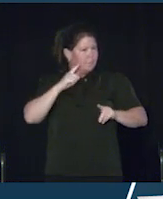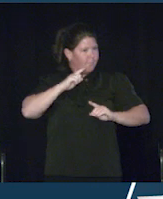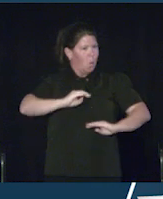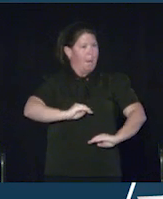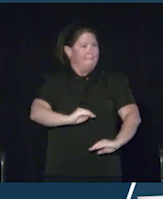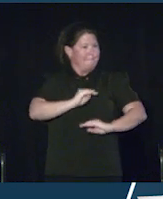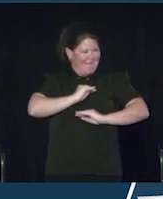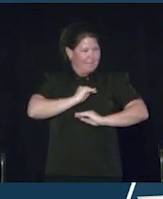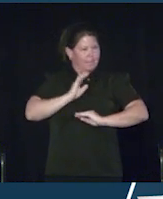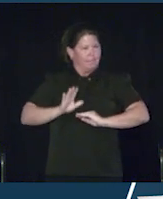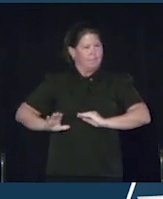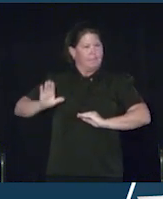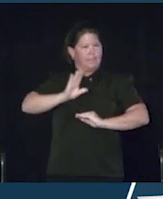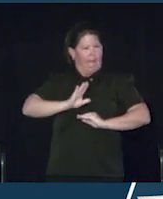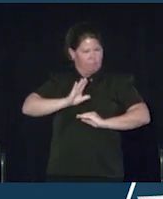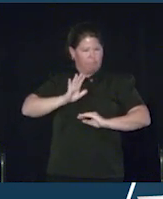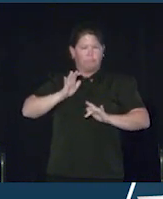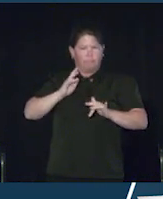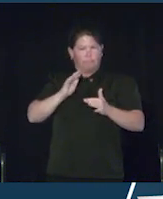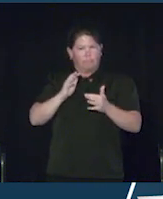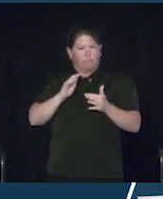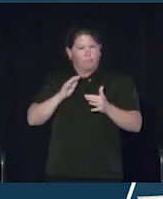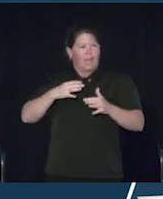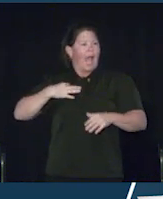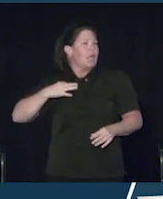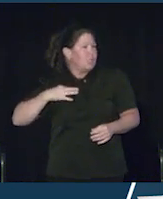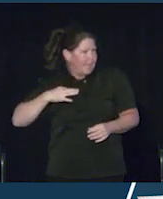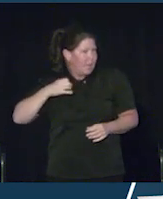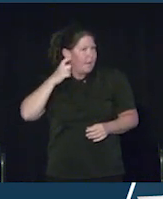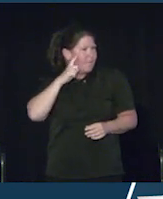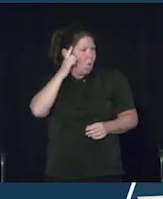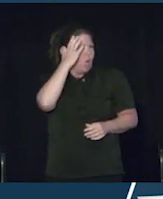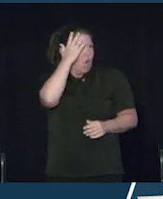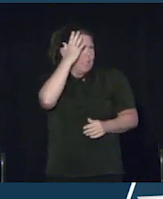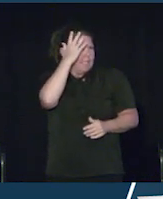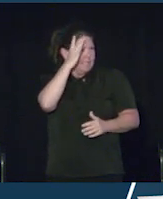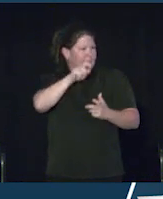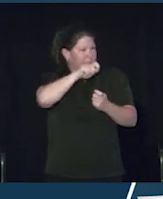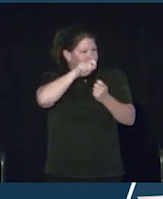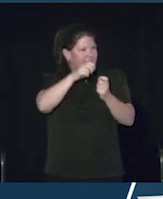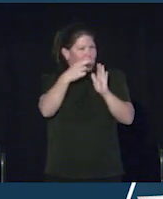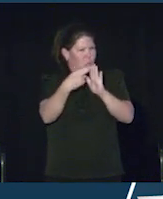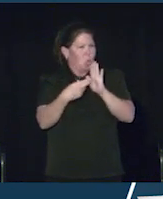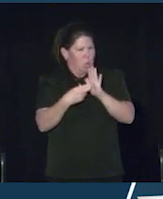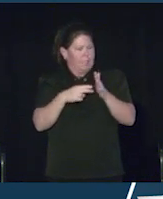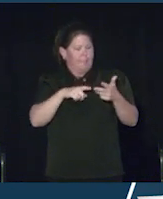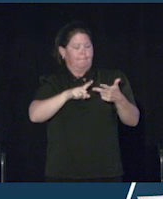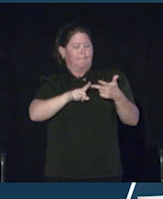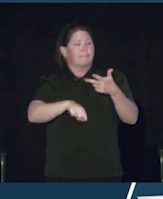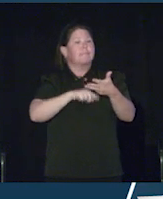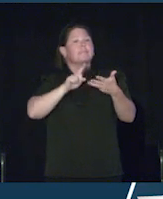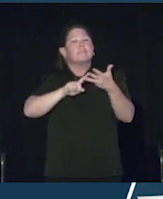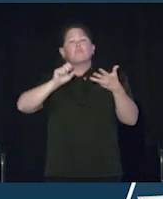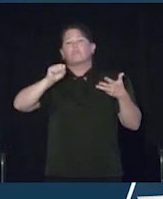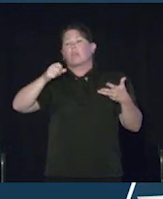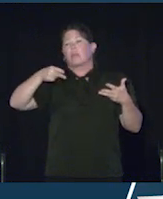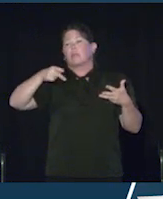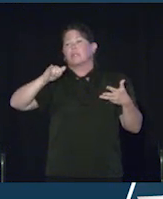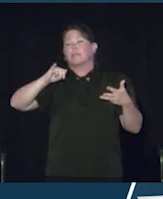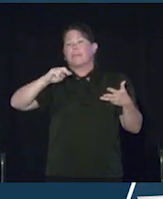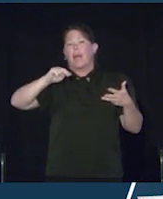rule criteria for eligibility under autism. Spina bifida cystica and